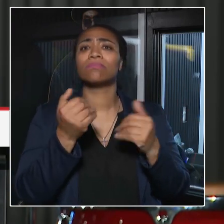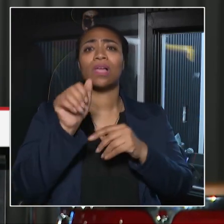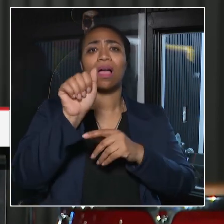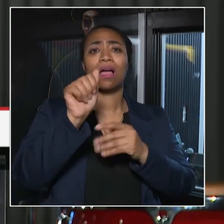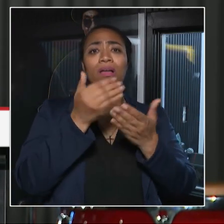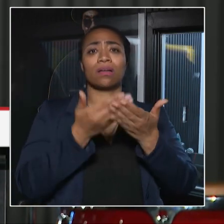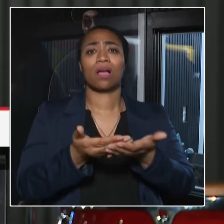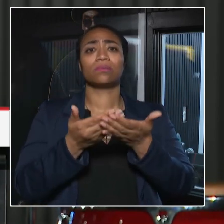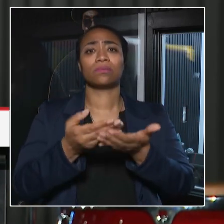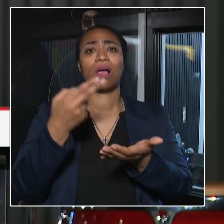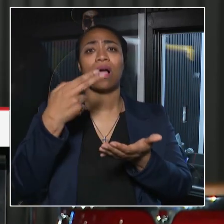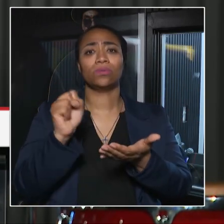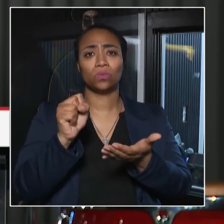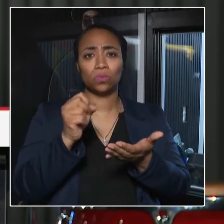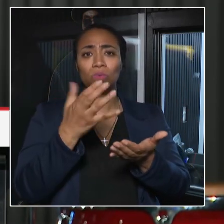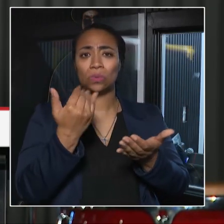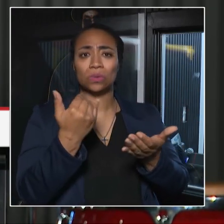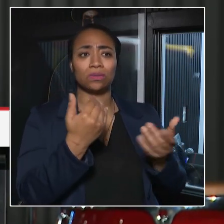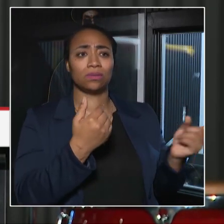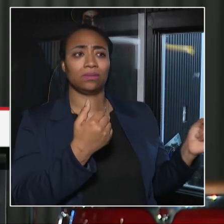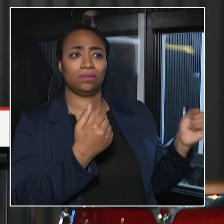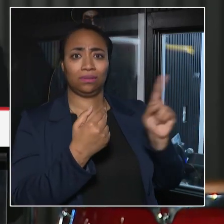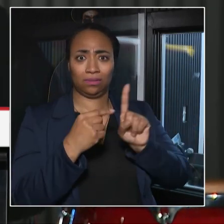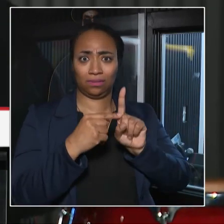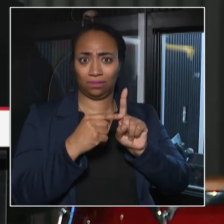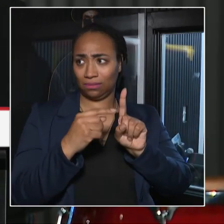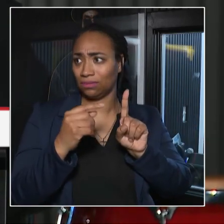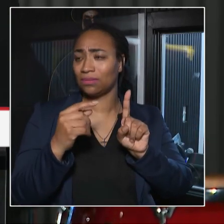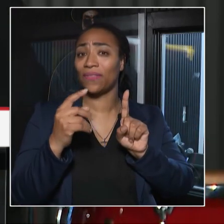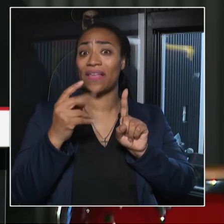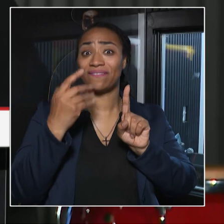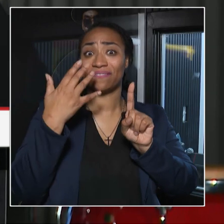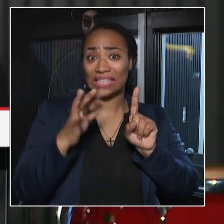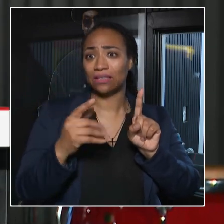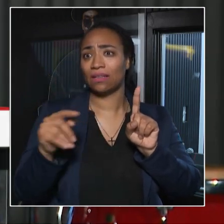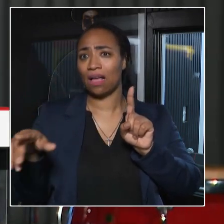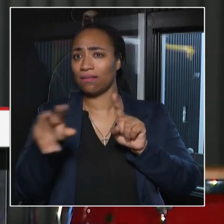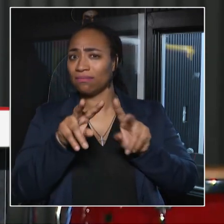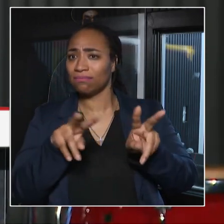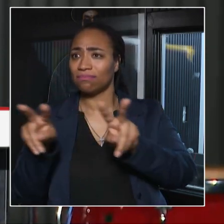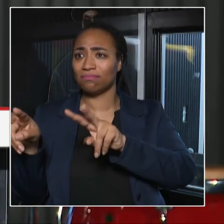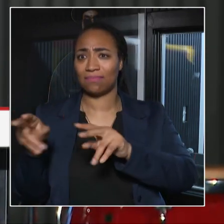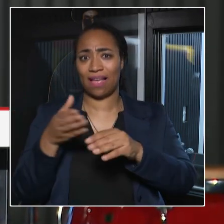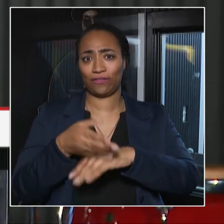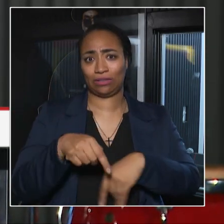I'll be able to connect with you offline about that, okay? Thank you again, Marcus Williams.